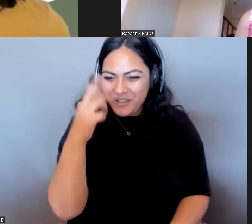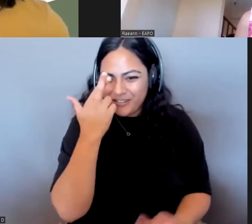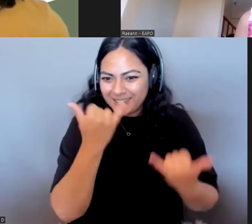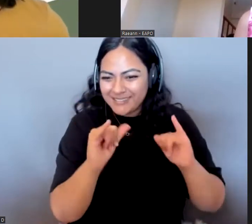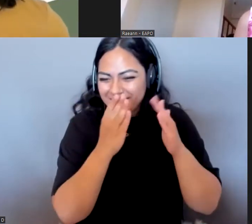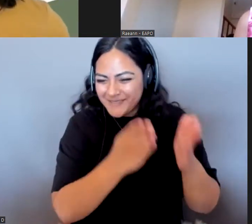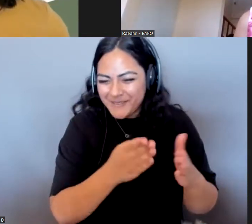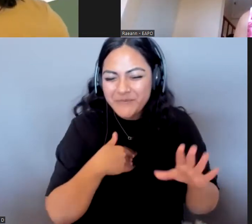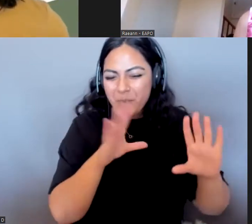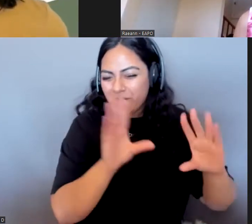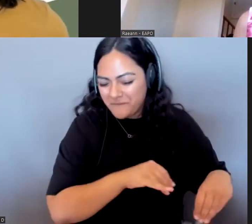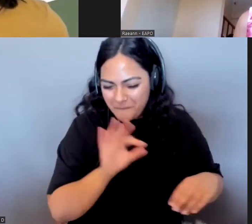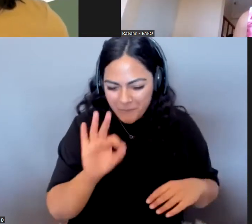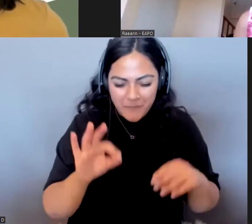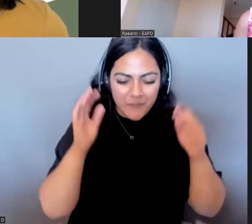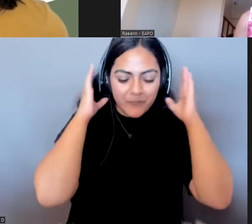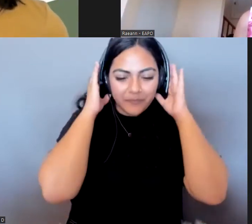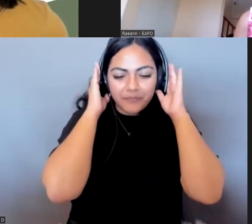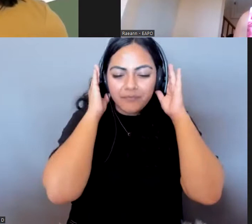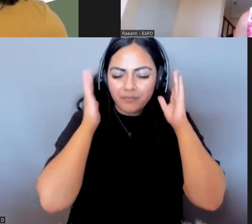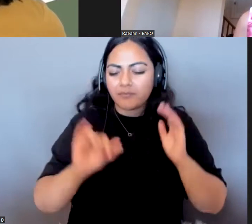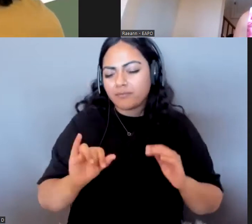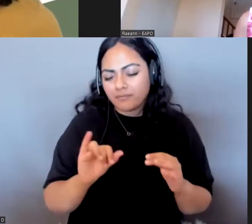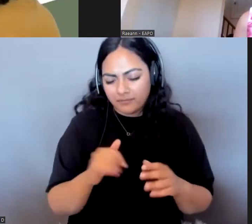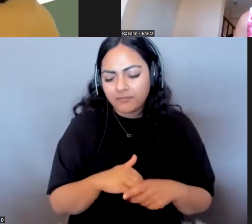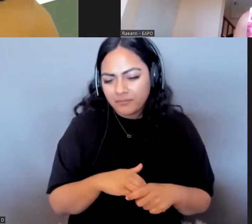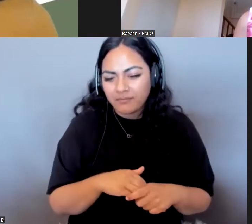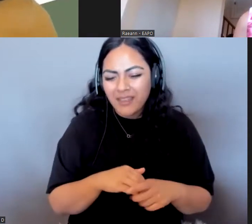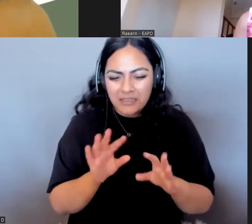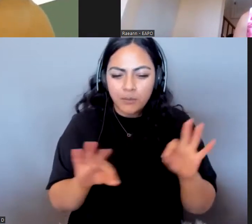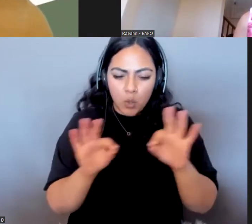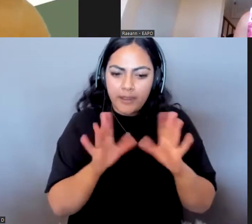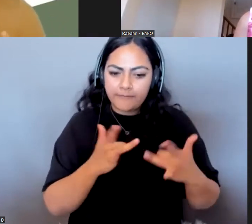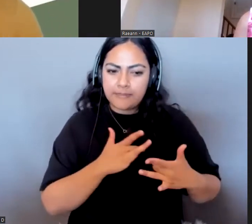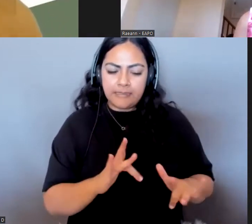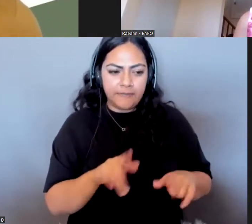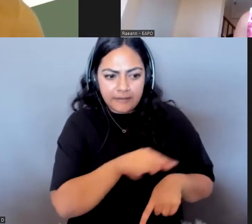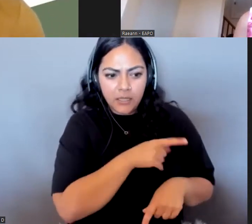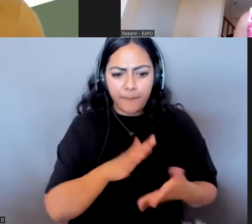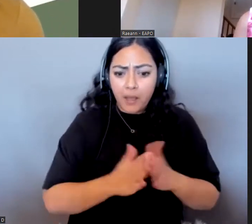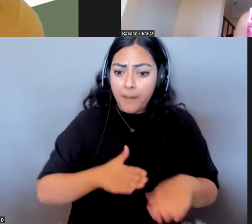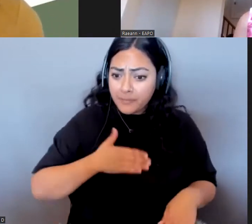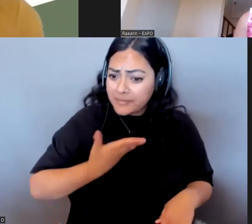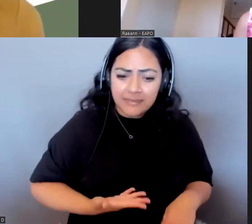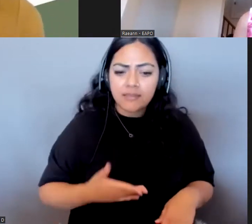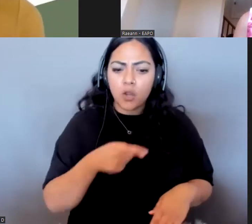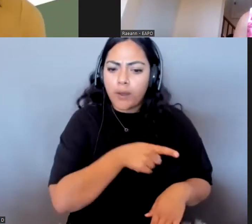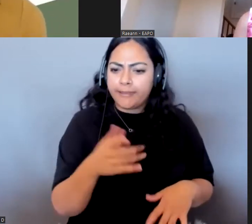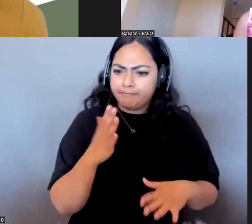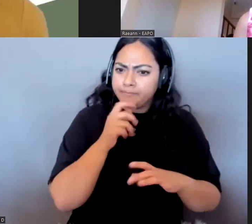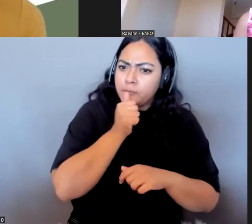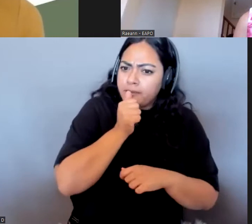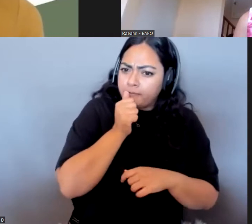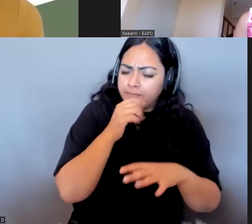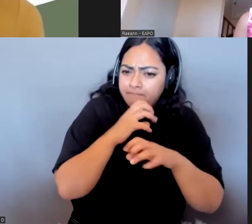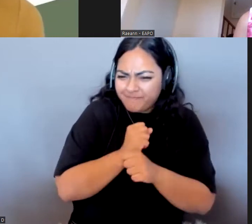Yeah, and also in terms of not upsetting senior women as well. So one thing that we heard just when